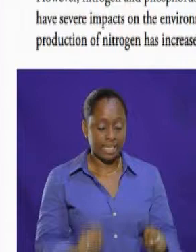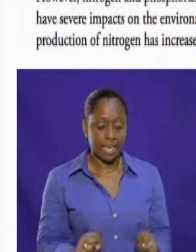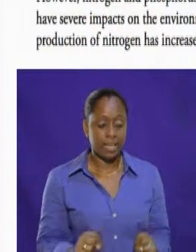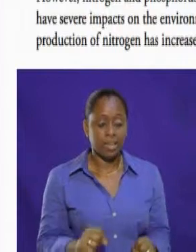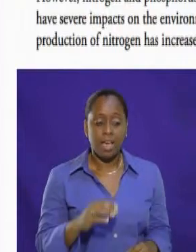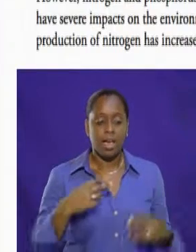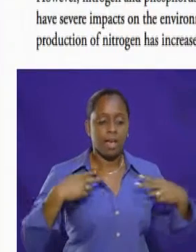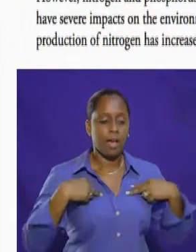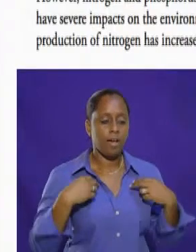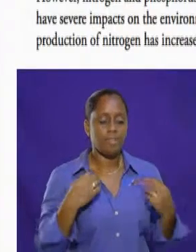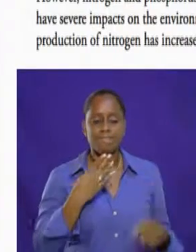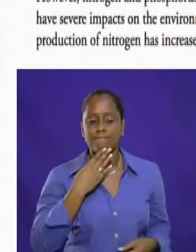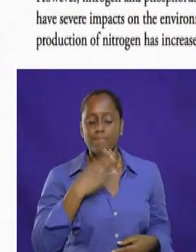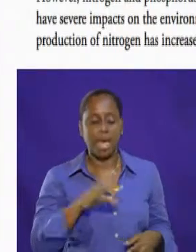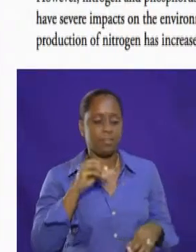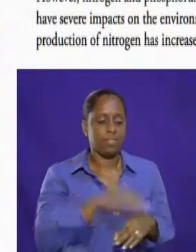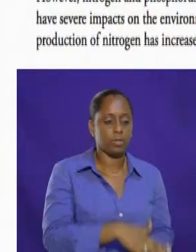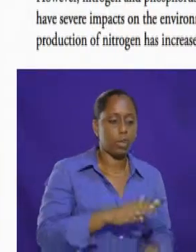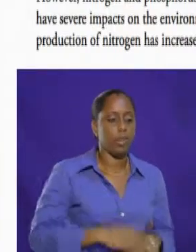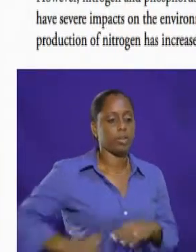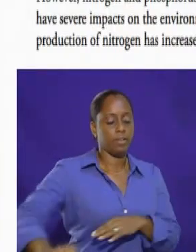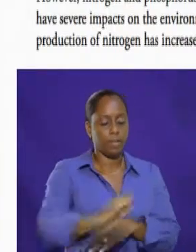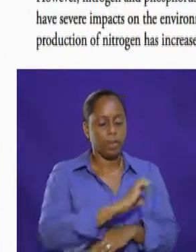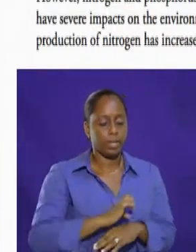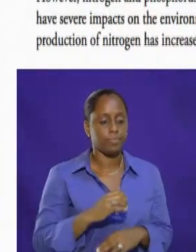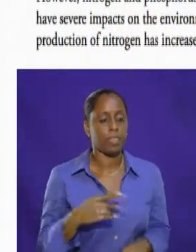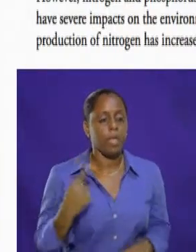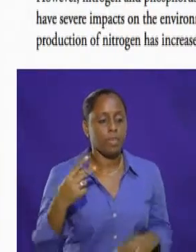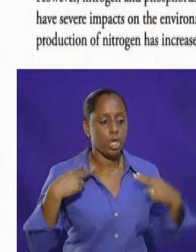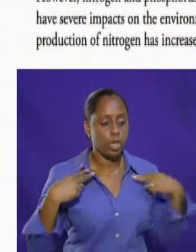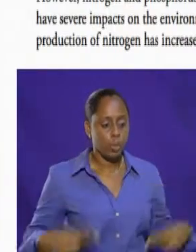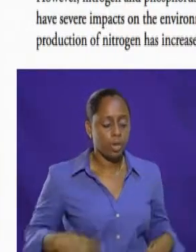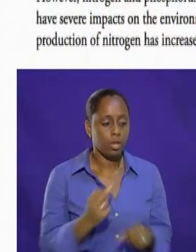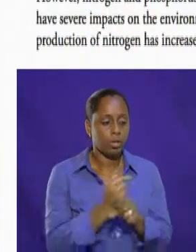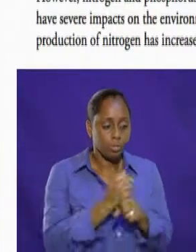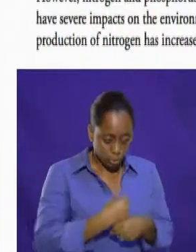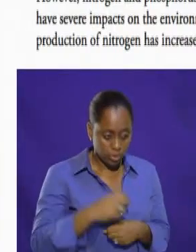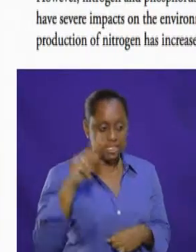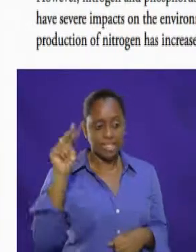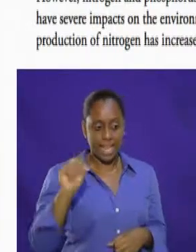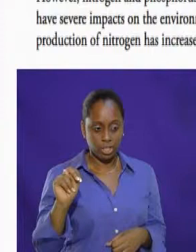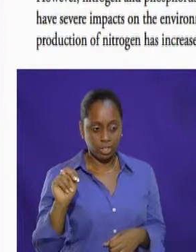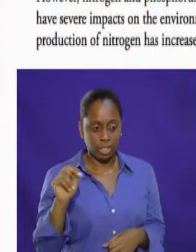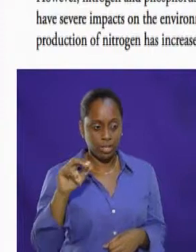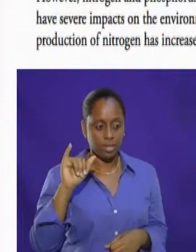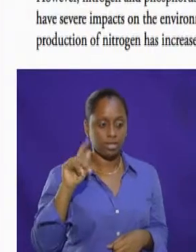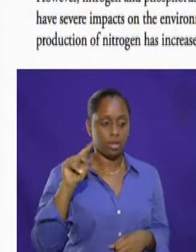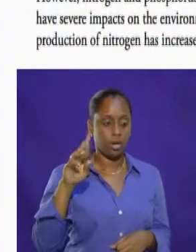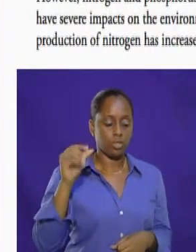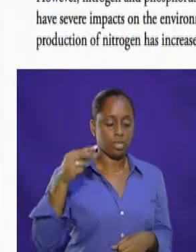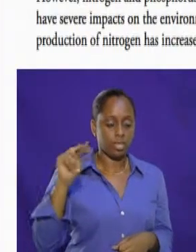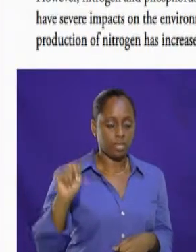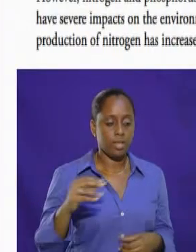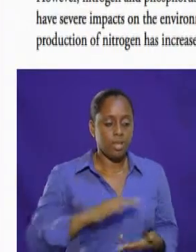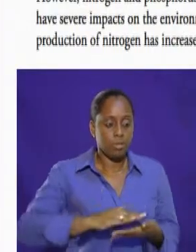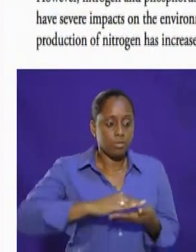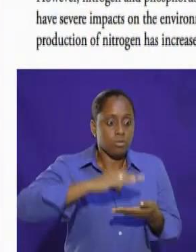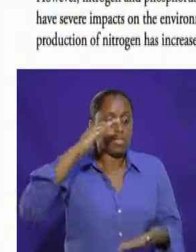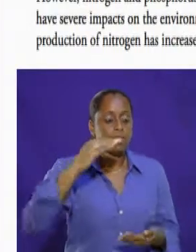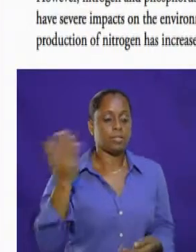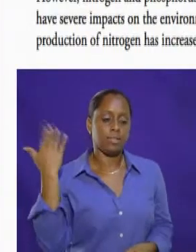the environment. The human production of nitrogen has increased sharply since